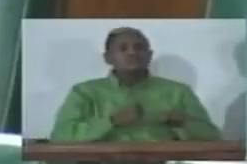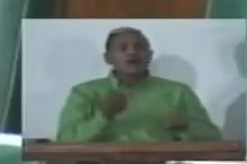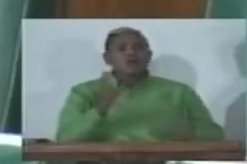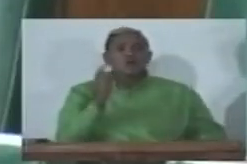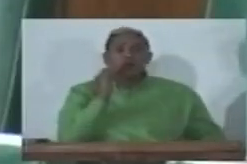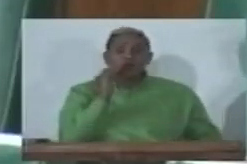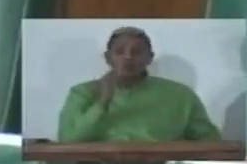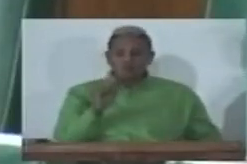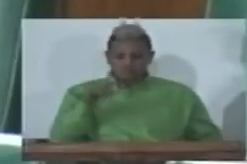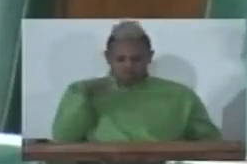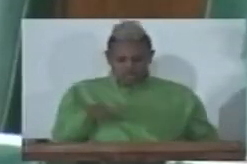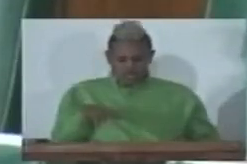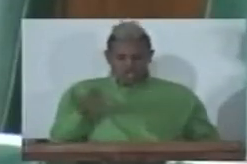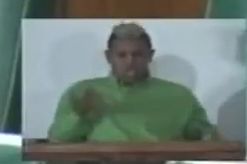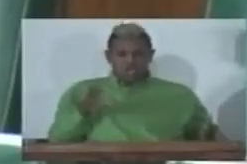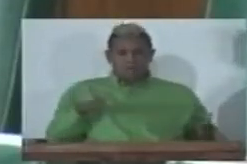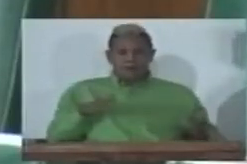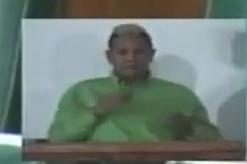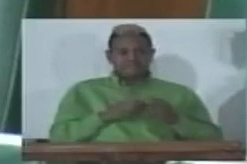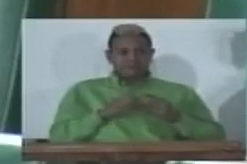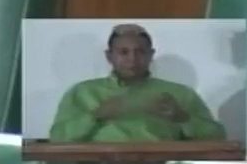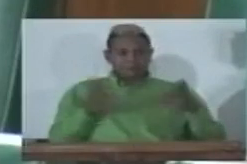with that promotion.